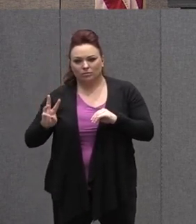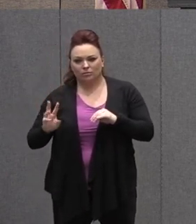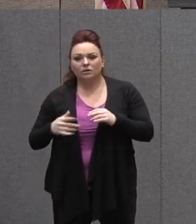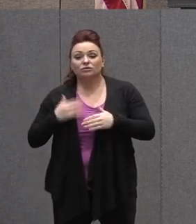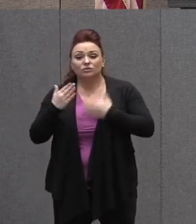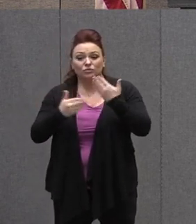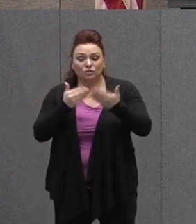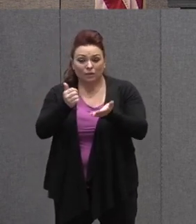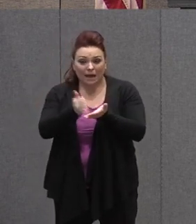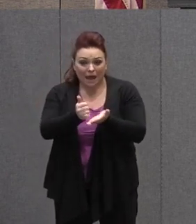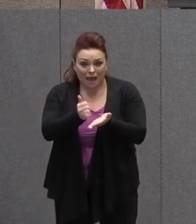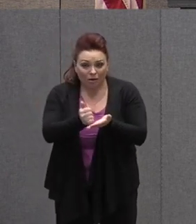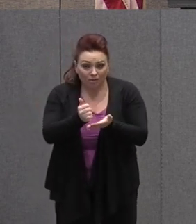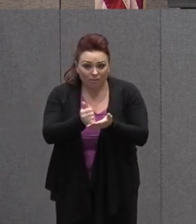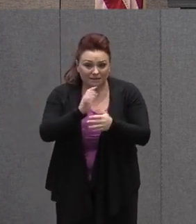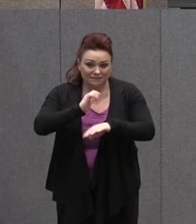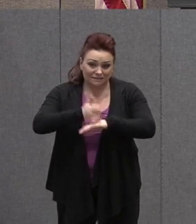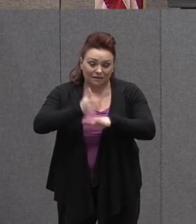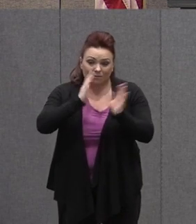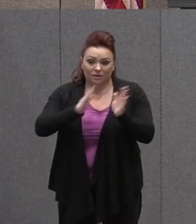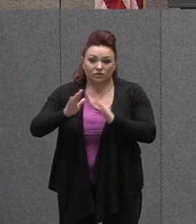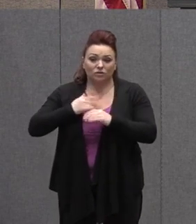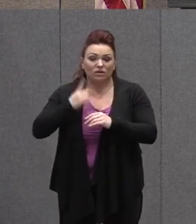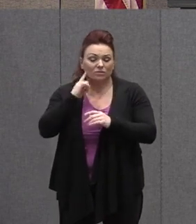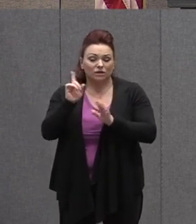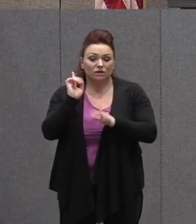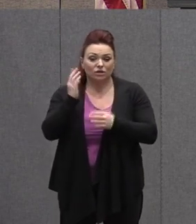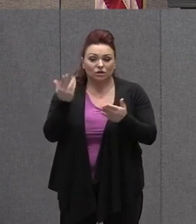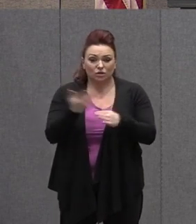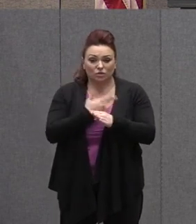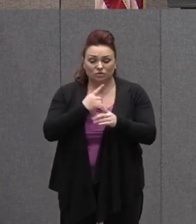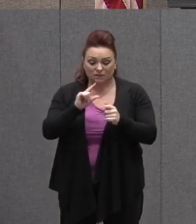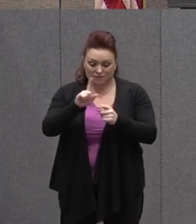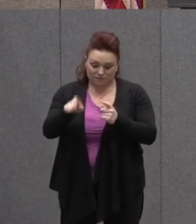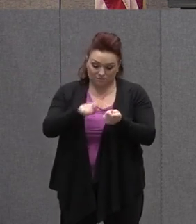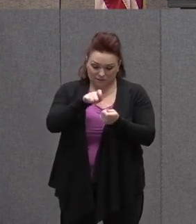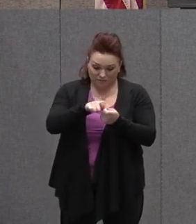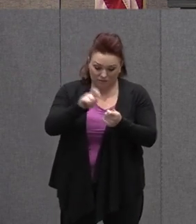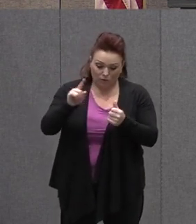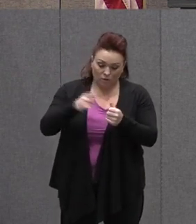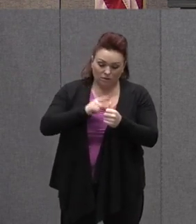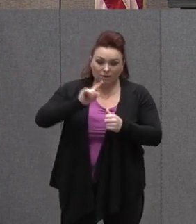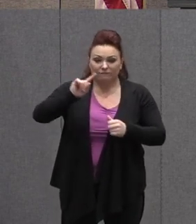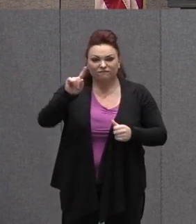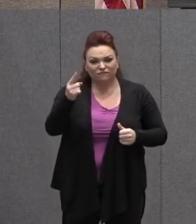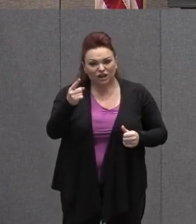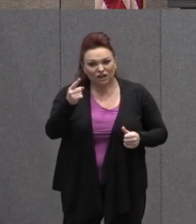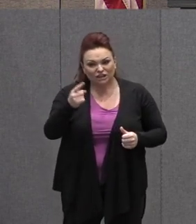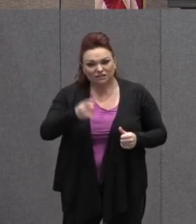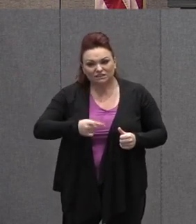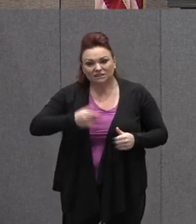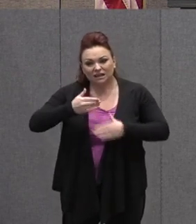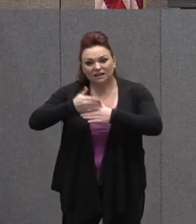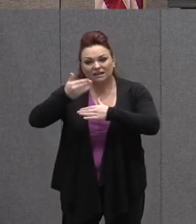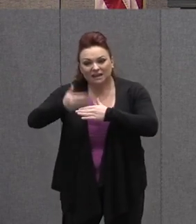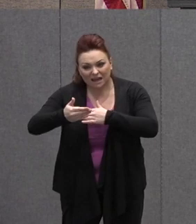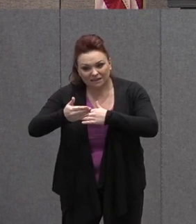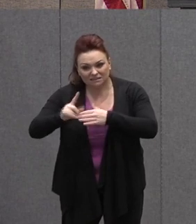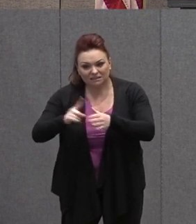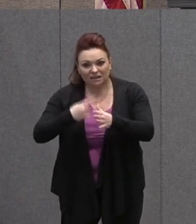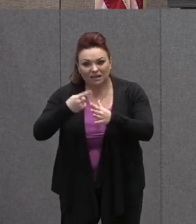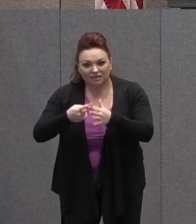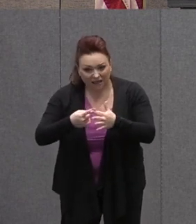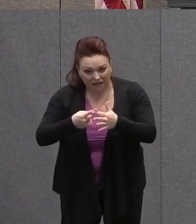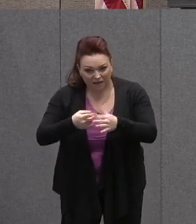also going to use signal words like first, next, then, after, and